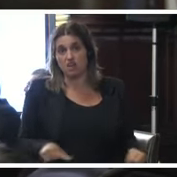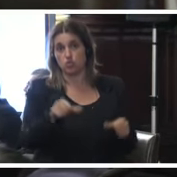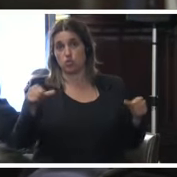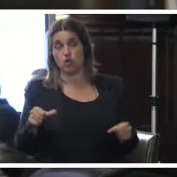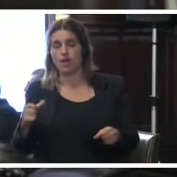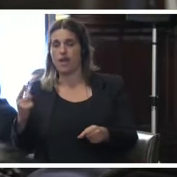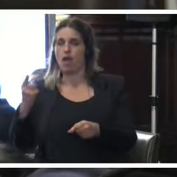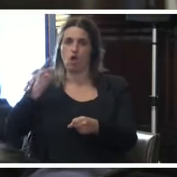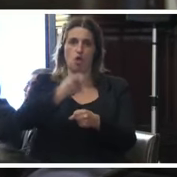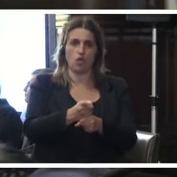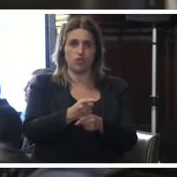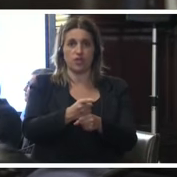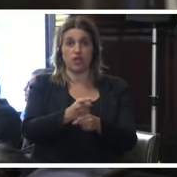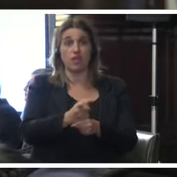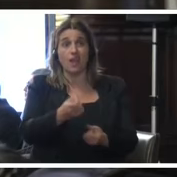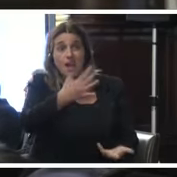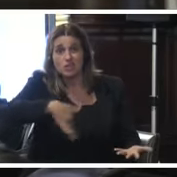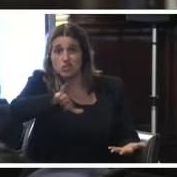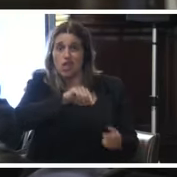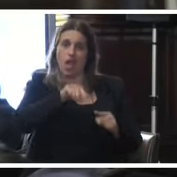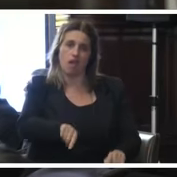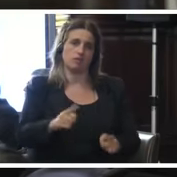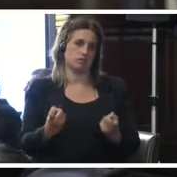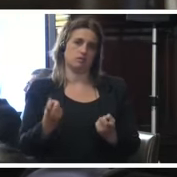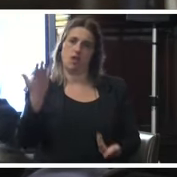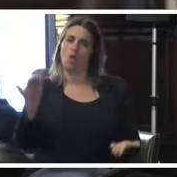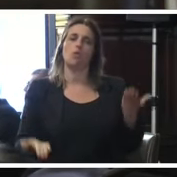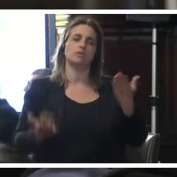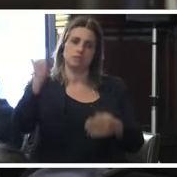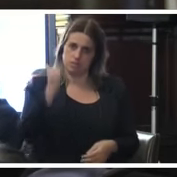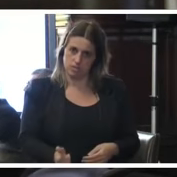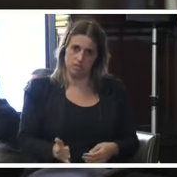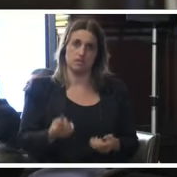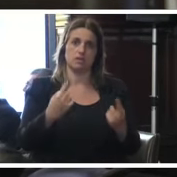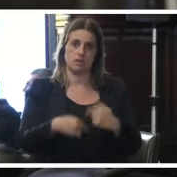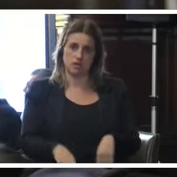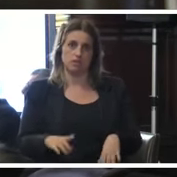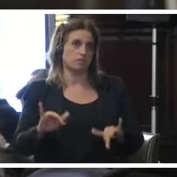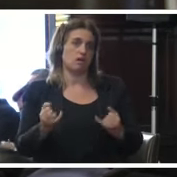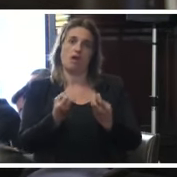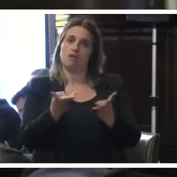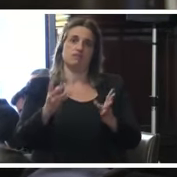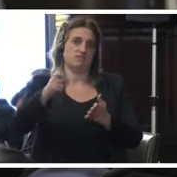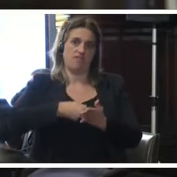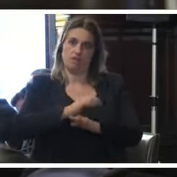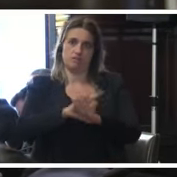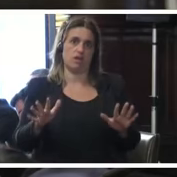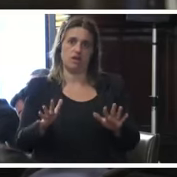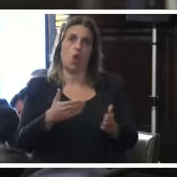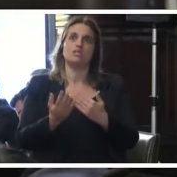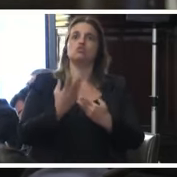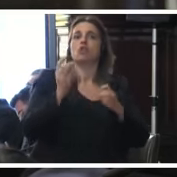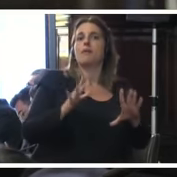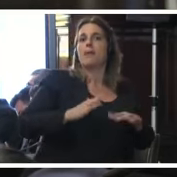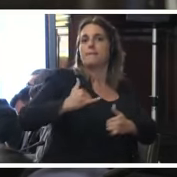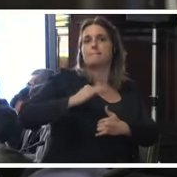civilian court. I have no doubt that your military court is independent and the appeals go to the